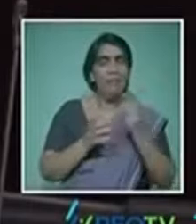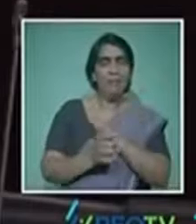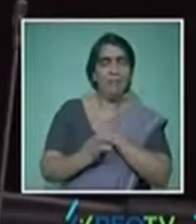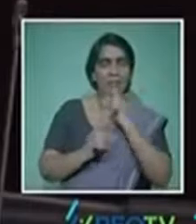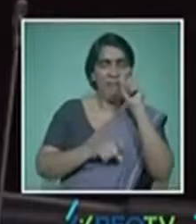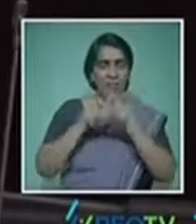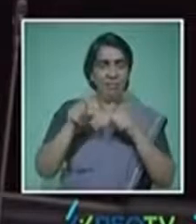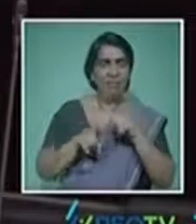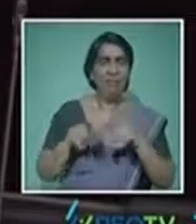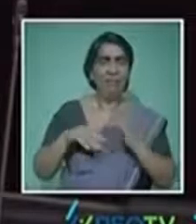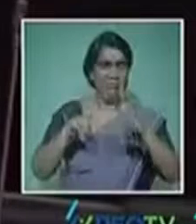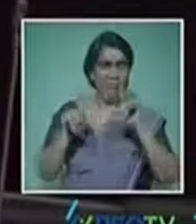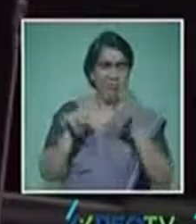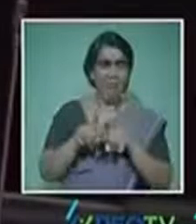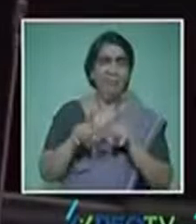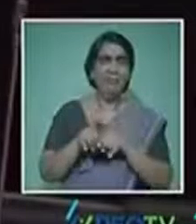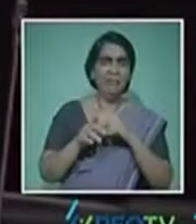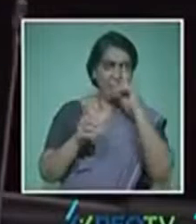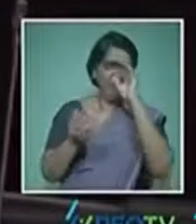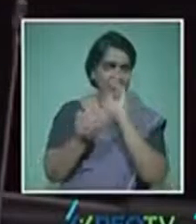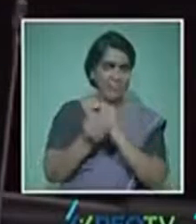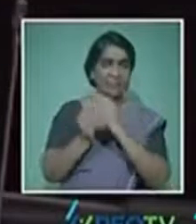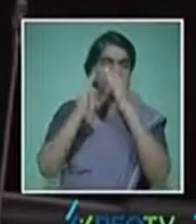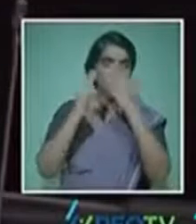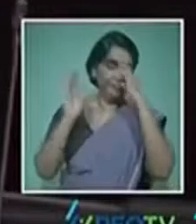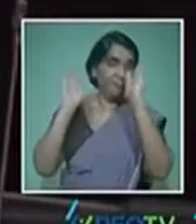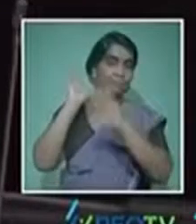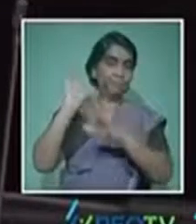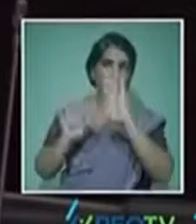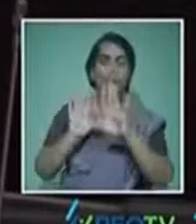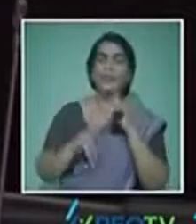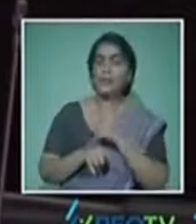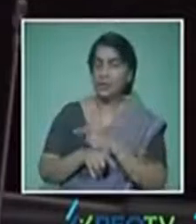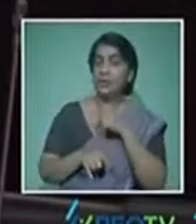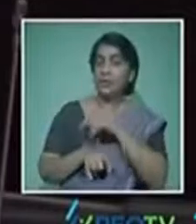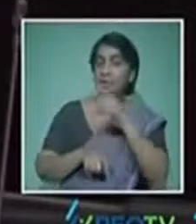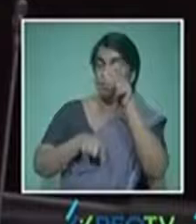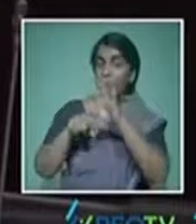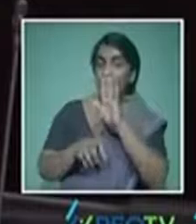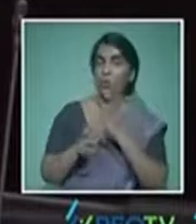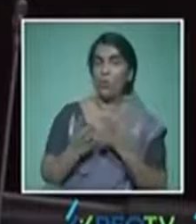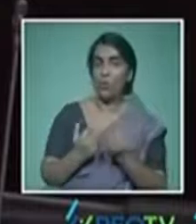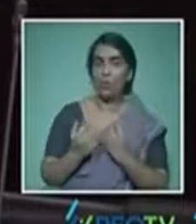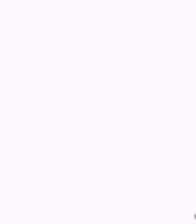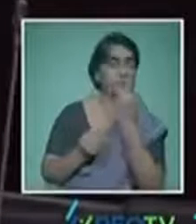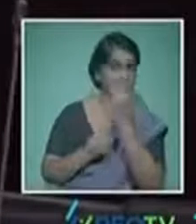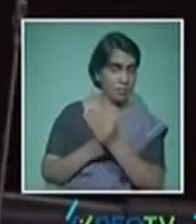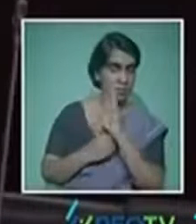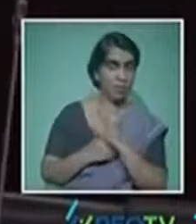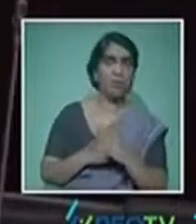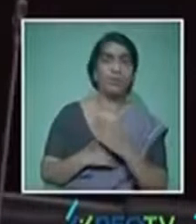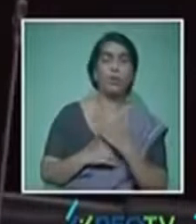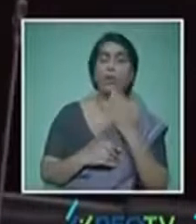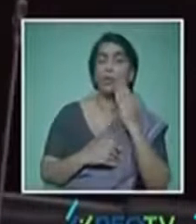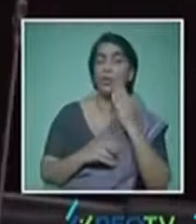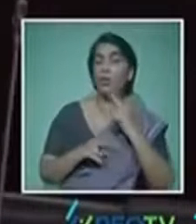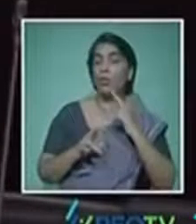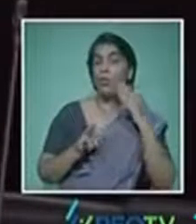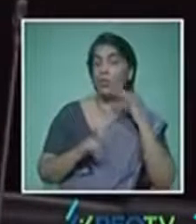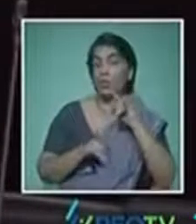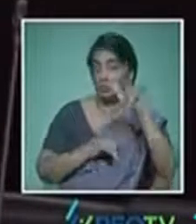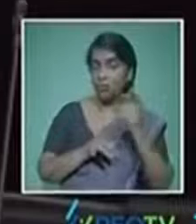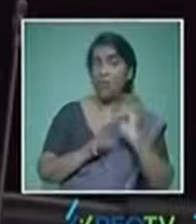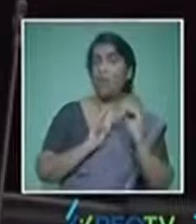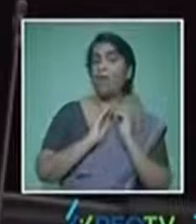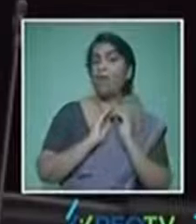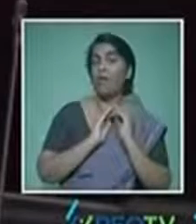safe house in Oman, operated by the Sri Lanka Embassy, who had registered themselves with the SLFEB, and another 65 who had used